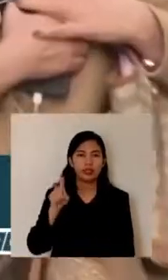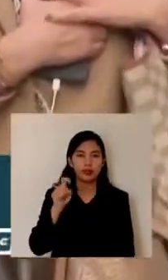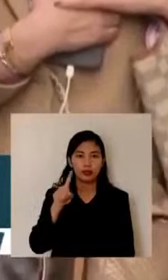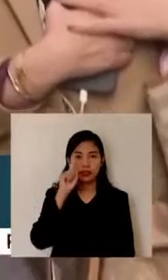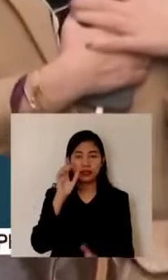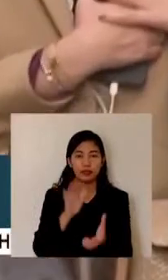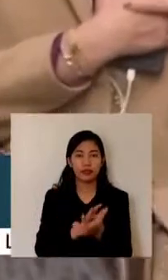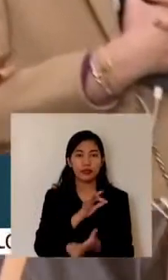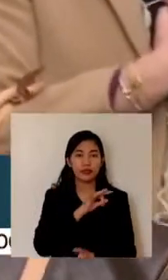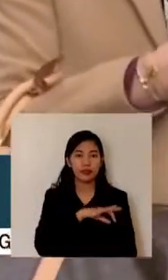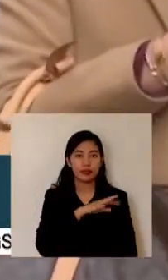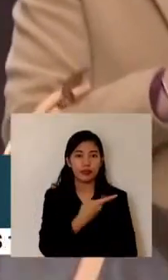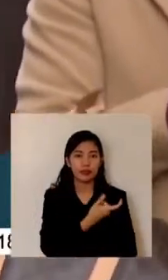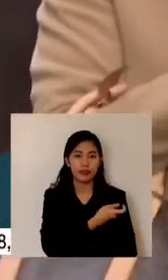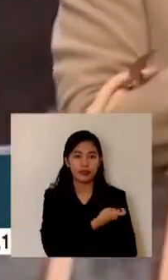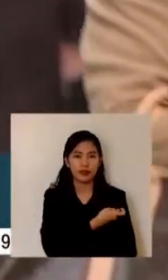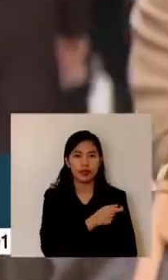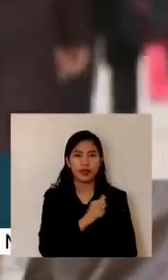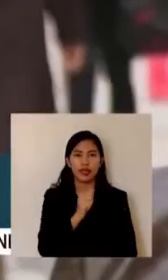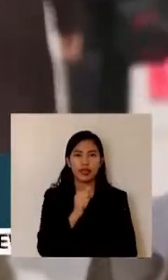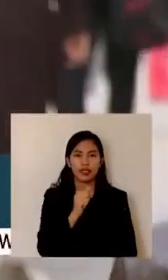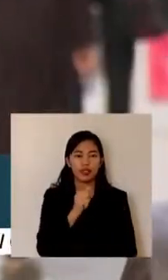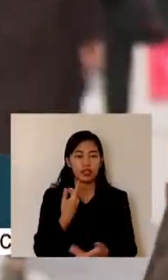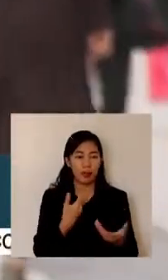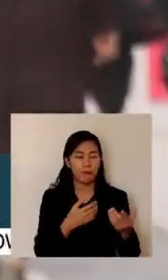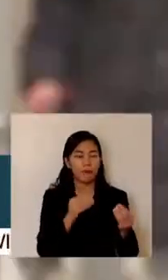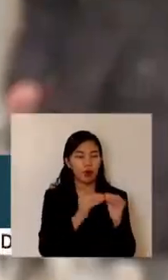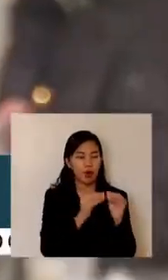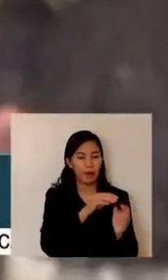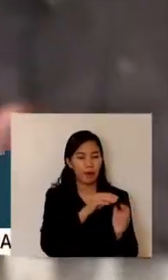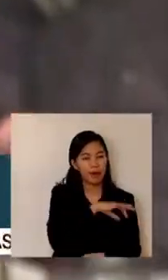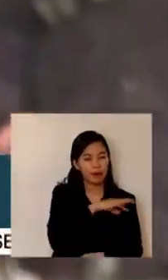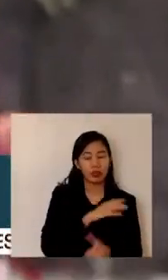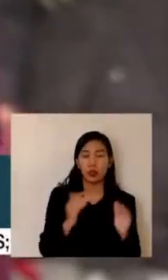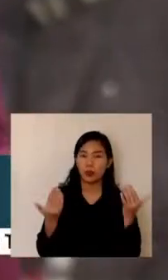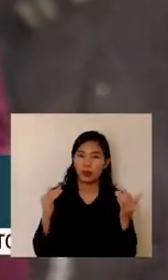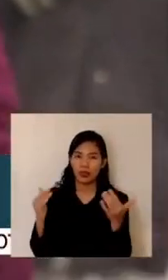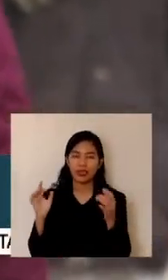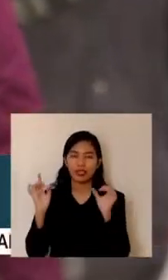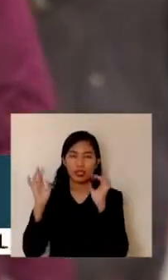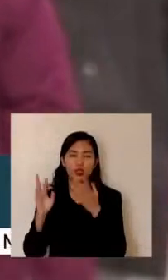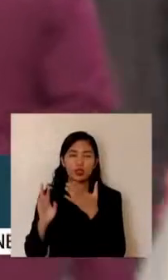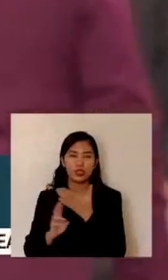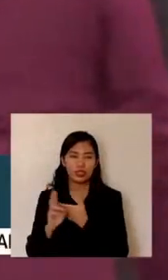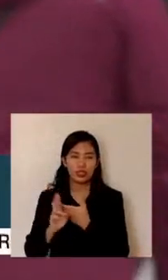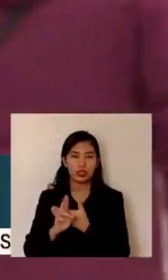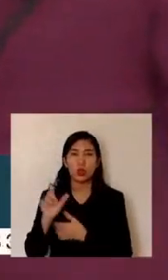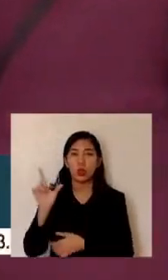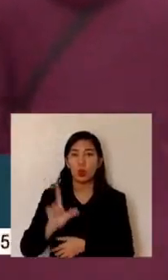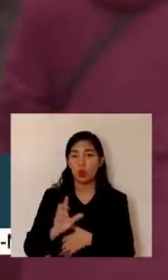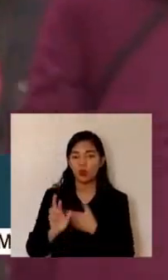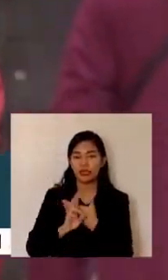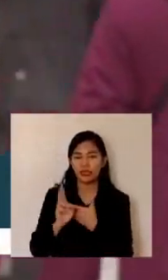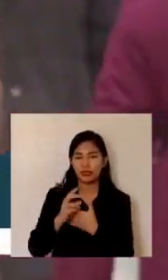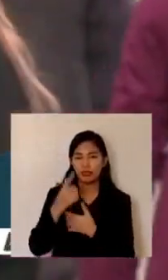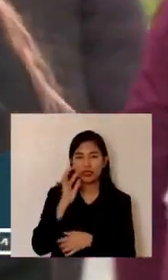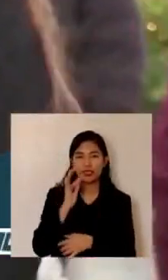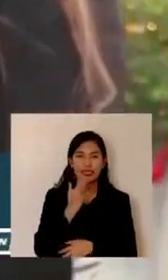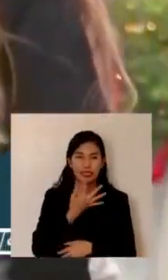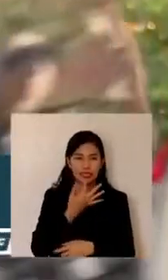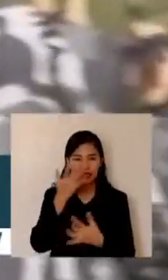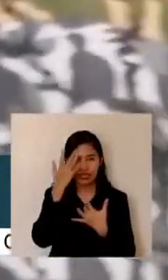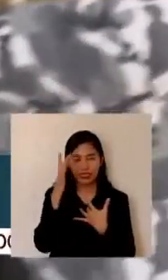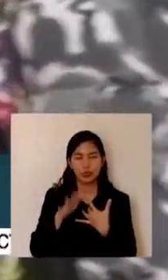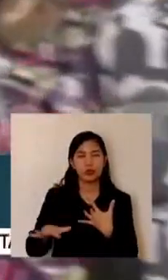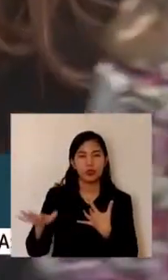benefits of vaccination do not outweigh the risks, since current data show low risk for serious disease among young